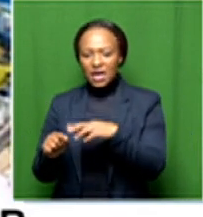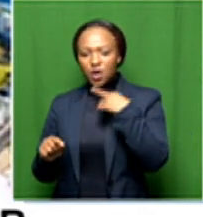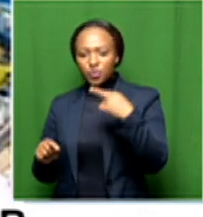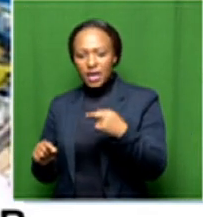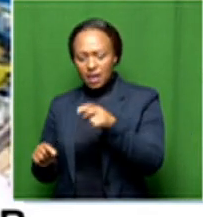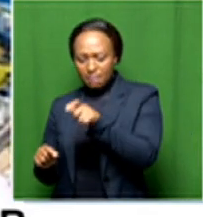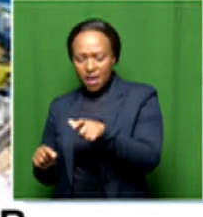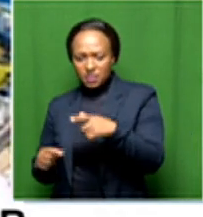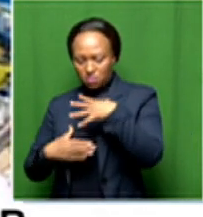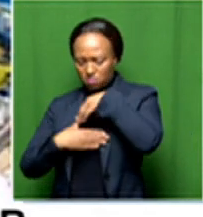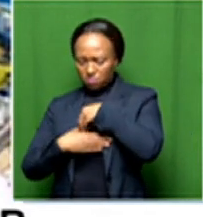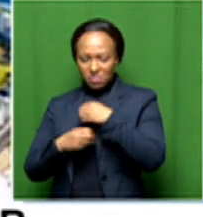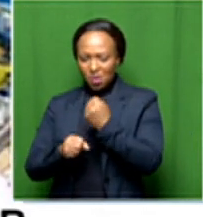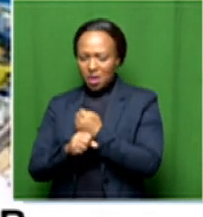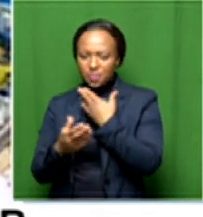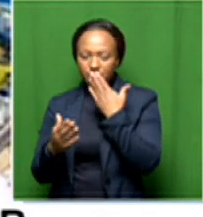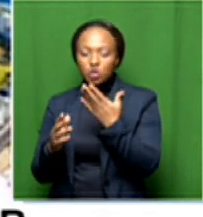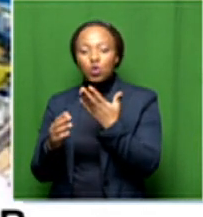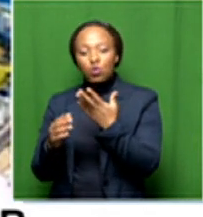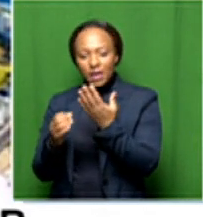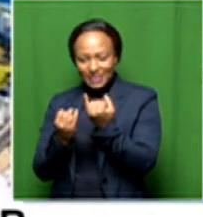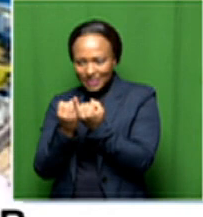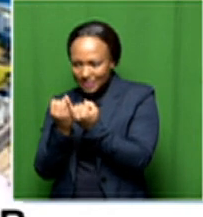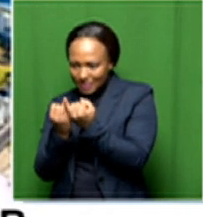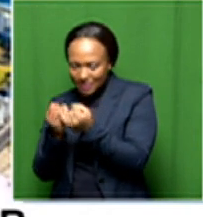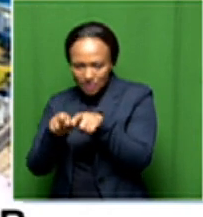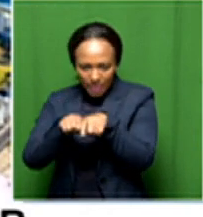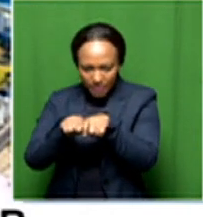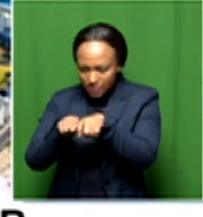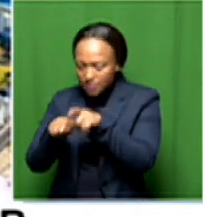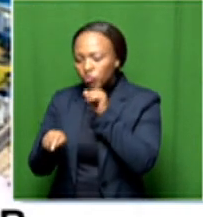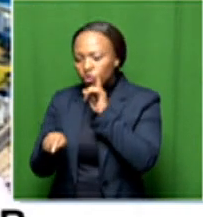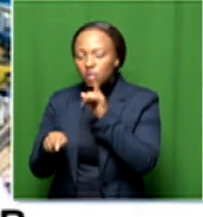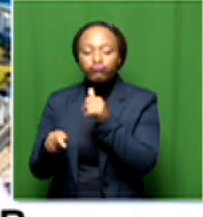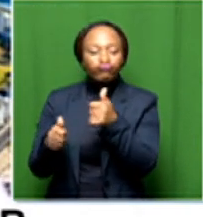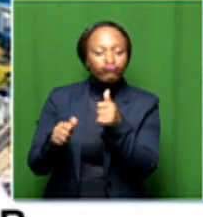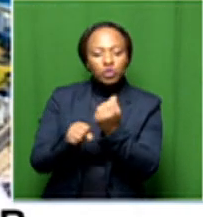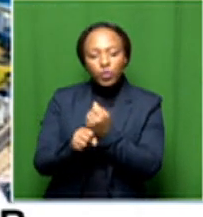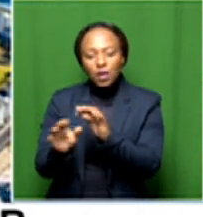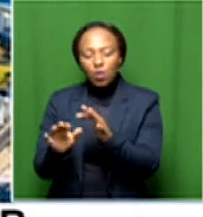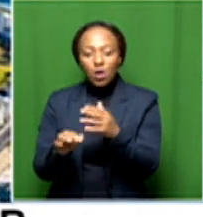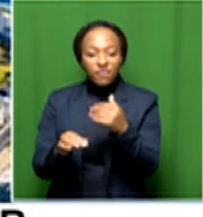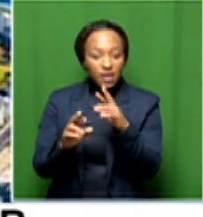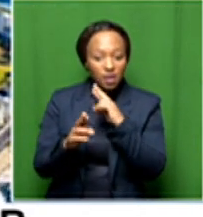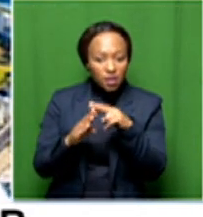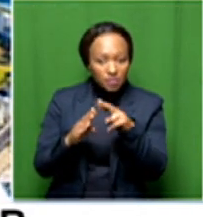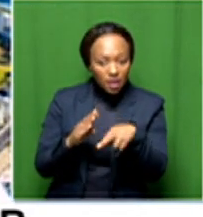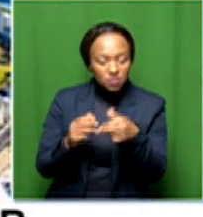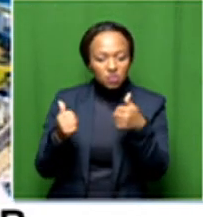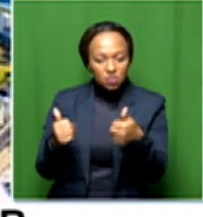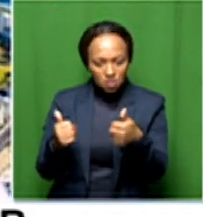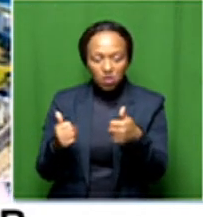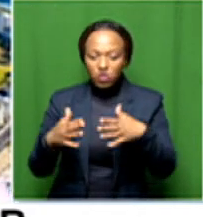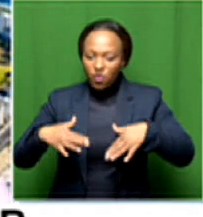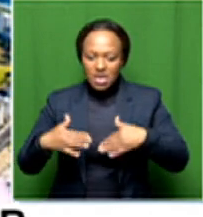world setting. So until we have the results of the trial or the results of these other two trials come out, then there's no justification to